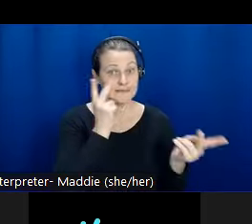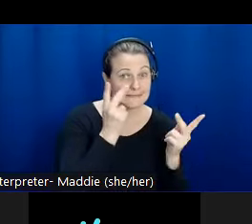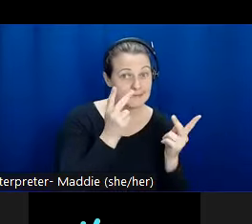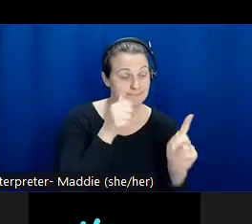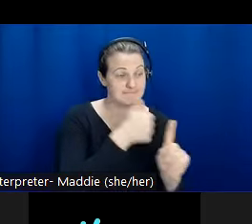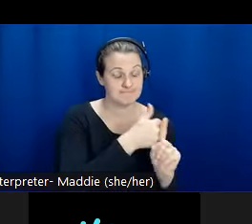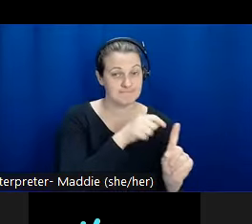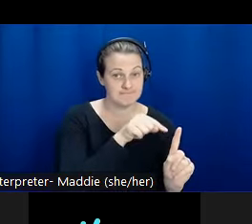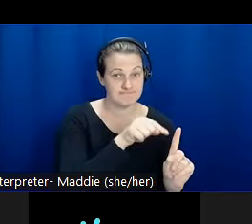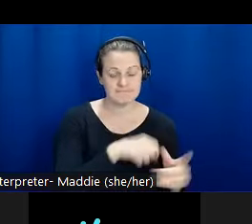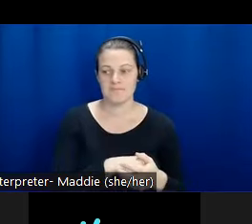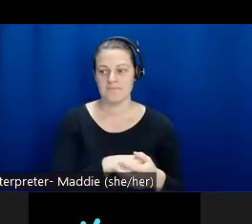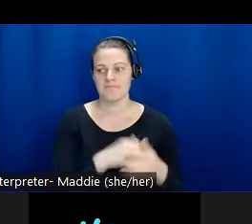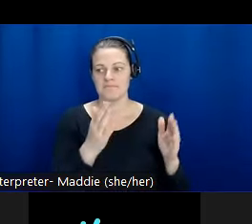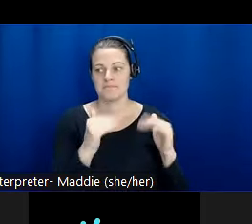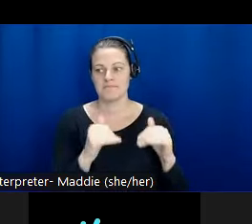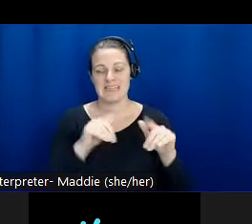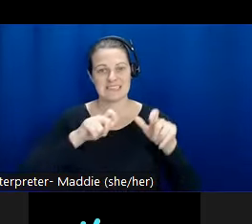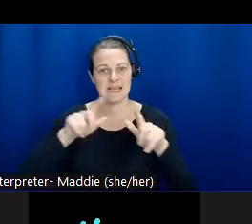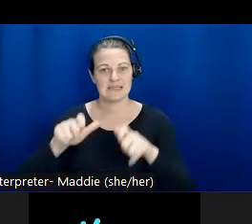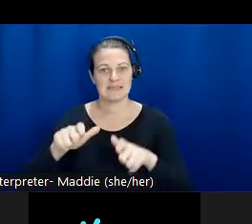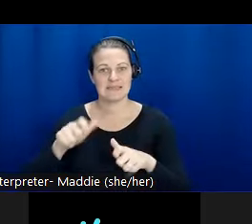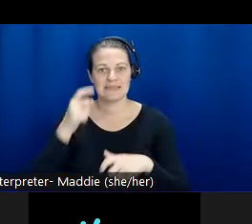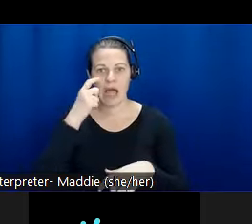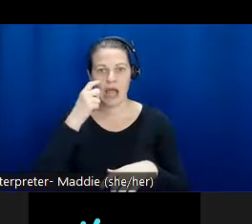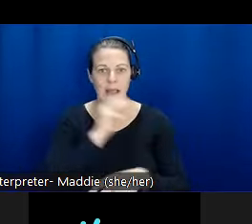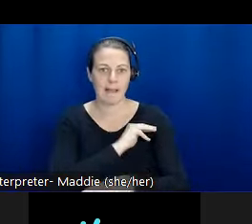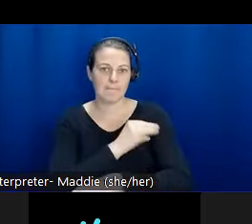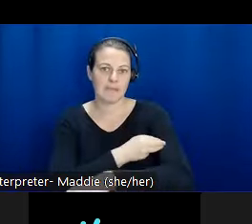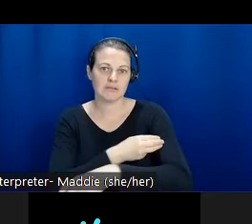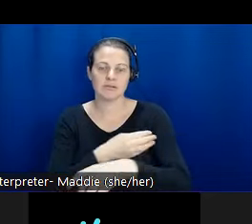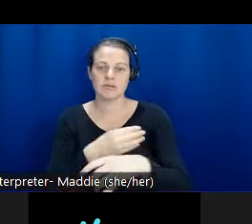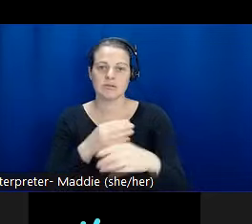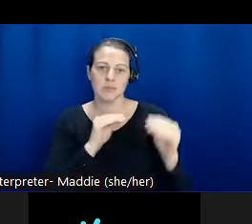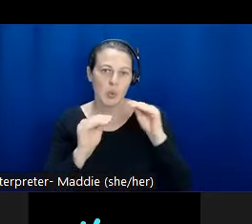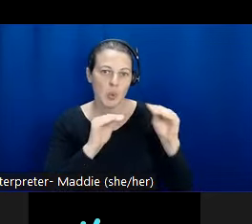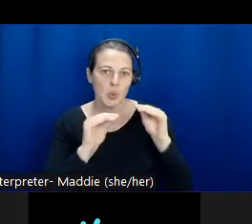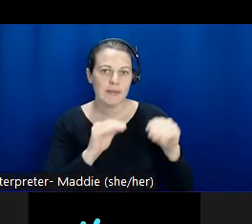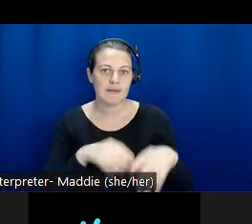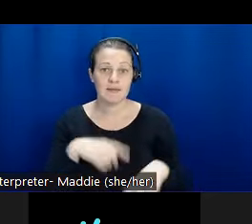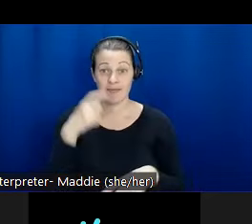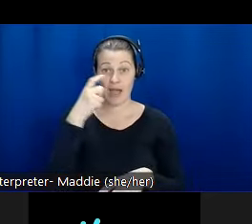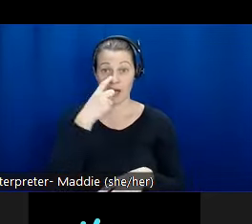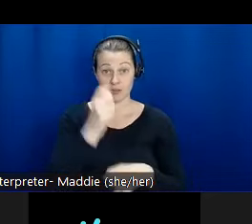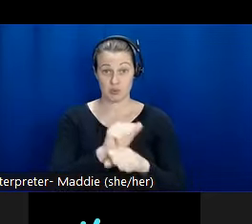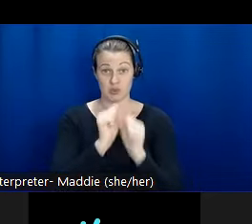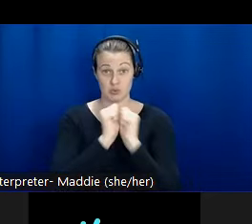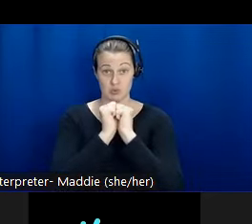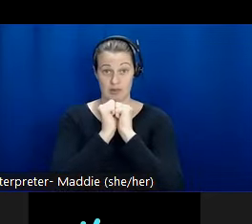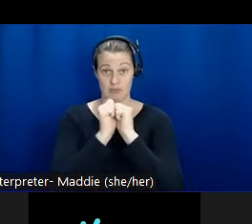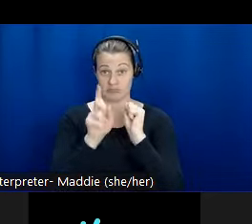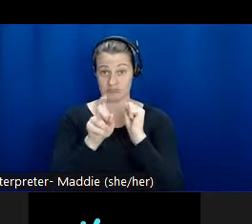see. We will test eye muscle movements, how well the eyes work together, how sensitive the patient is